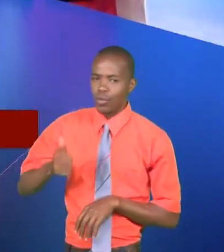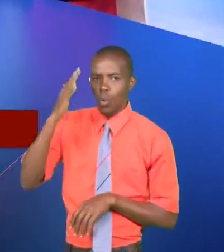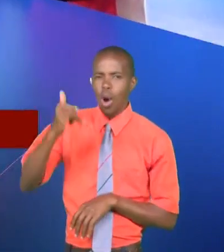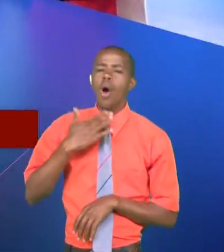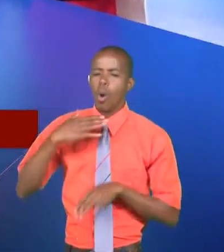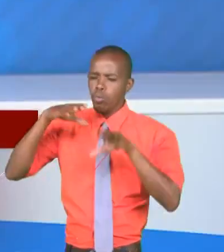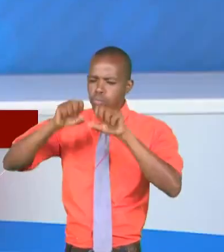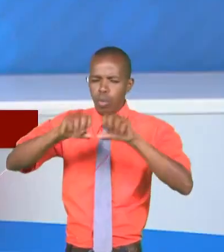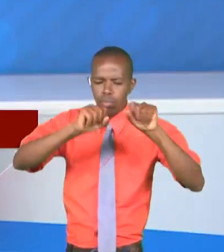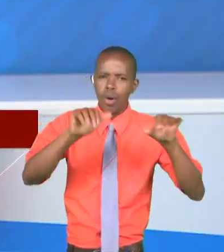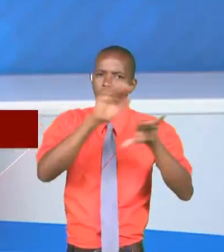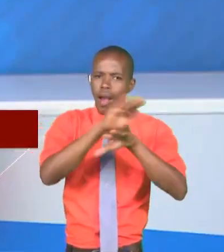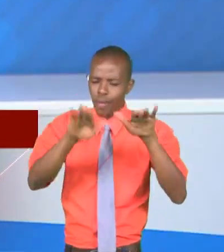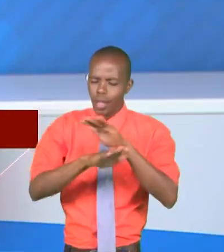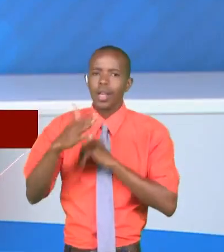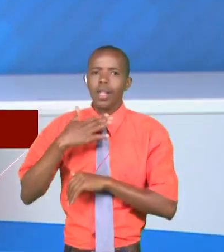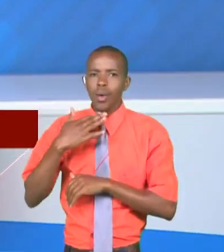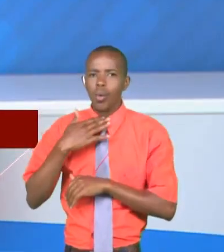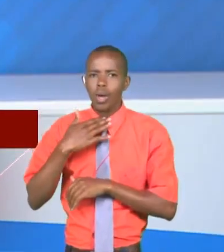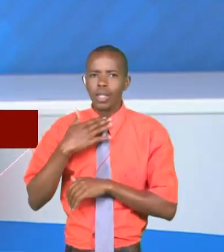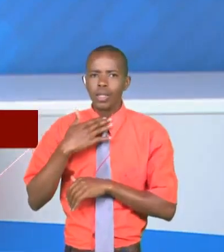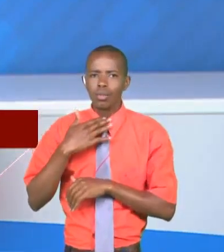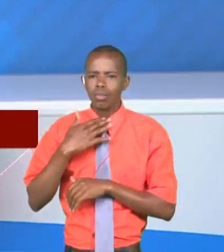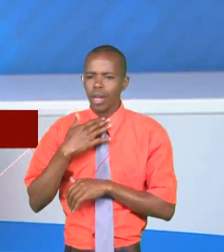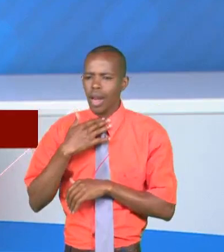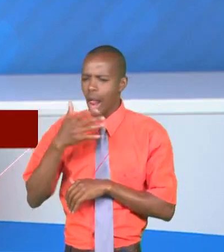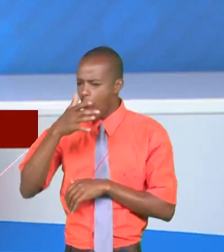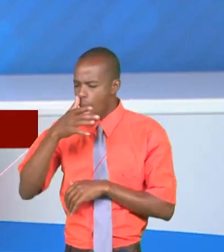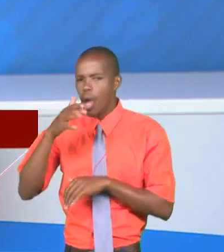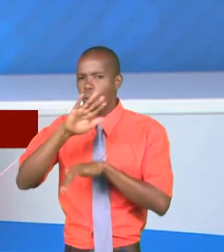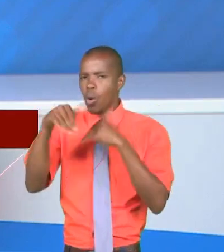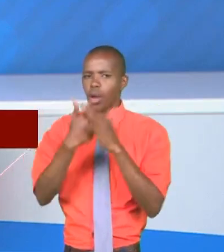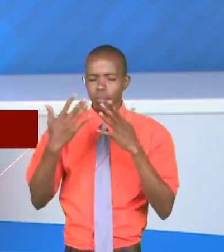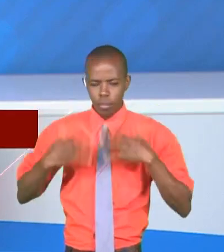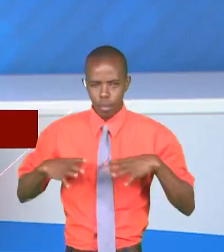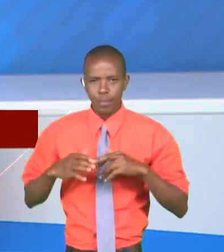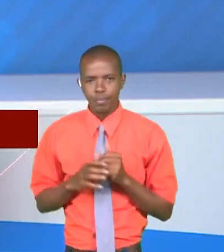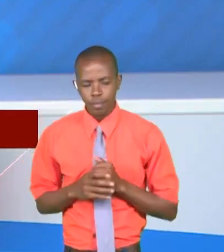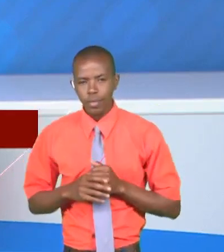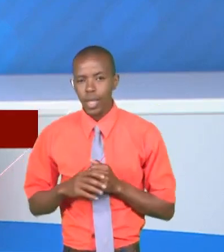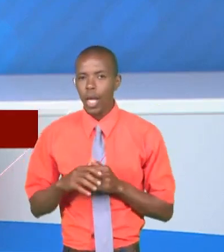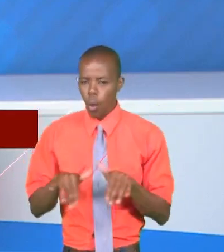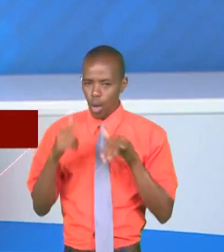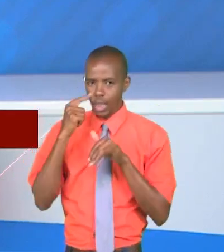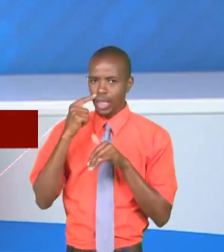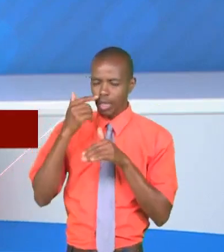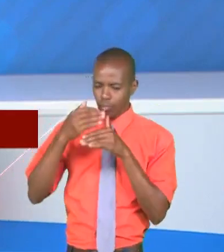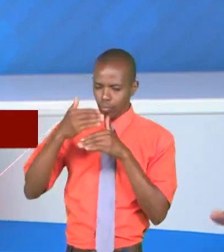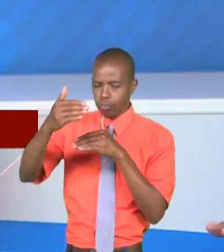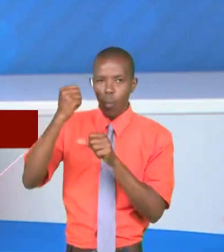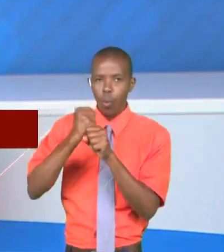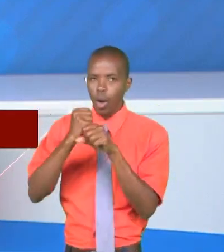take everything. They just want to bulldoze everybody. And I'm telling you, you'll see how things will work